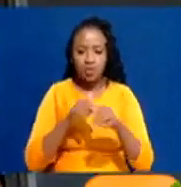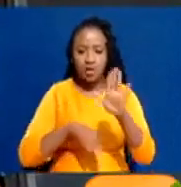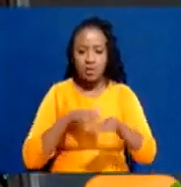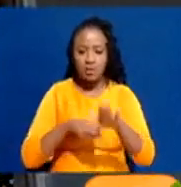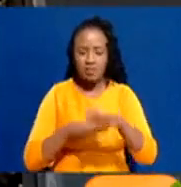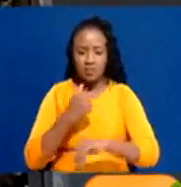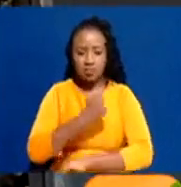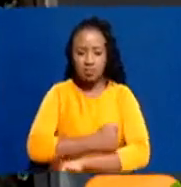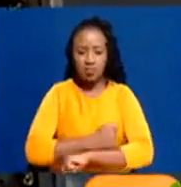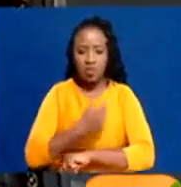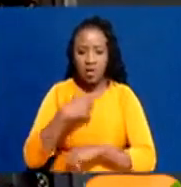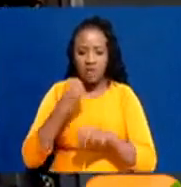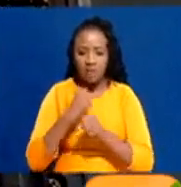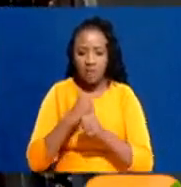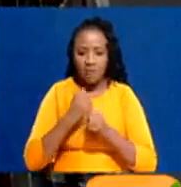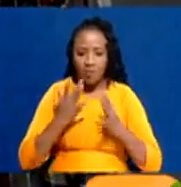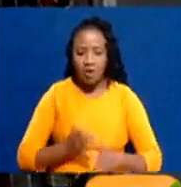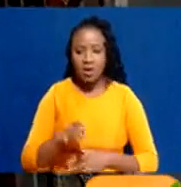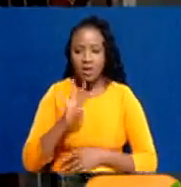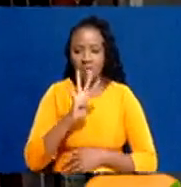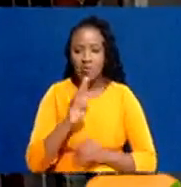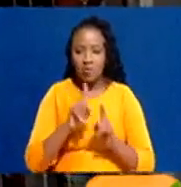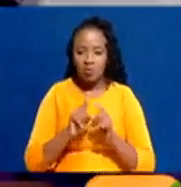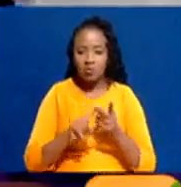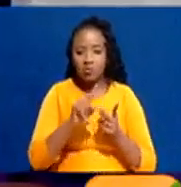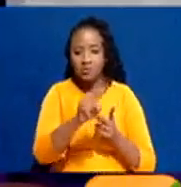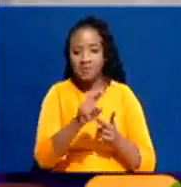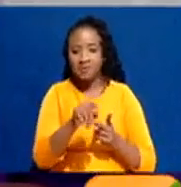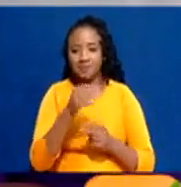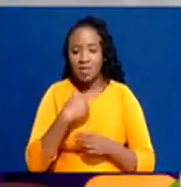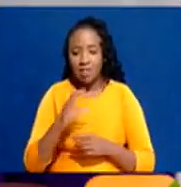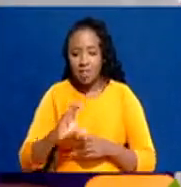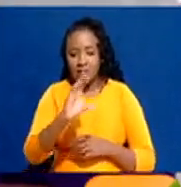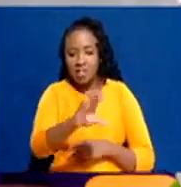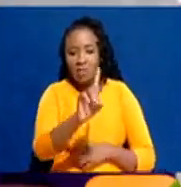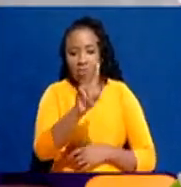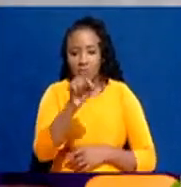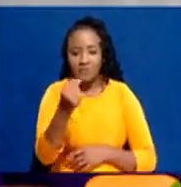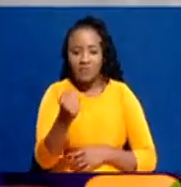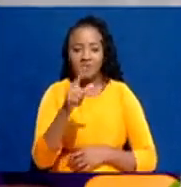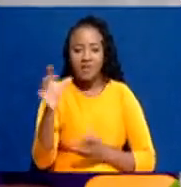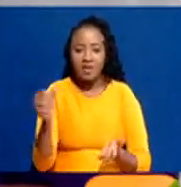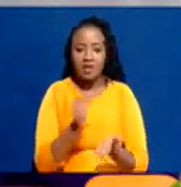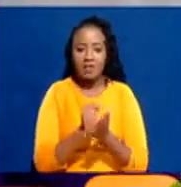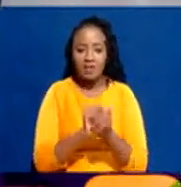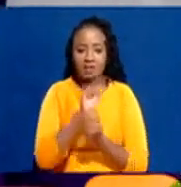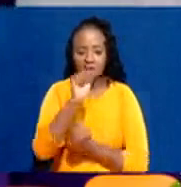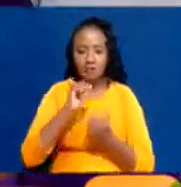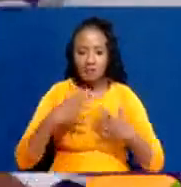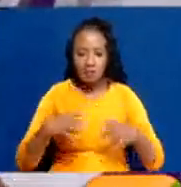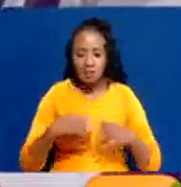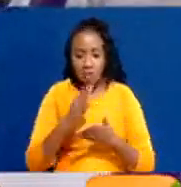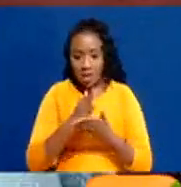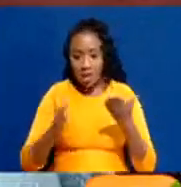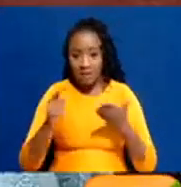with 4 employees, while Rama's Beauty Paler is a thriving enterprise, employing 15 people, half of